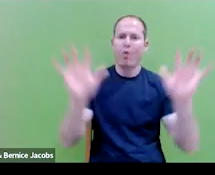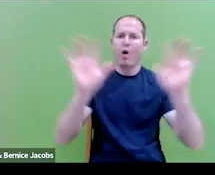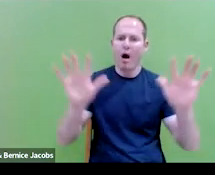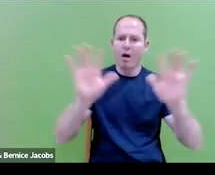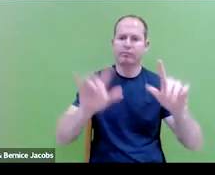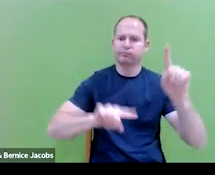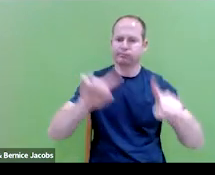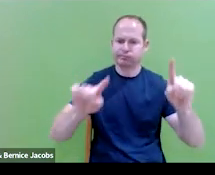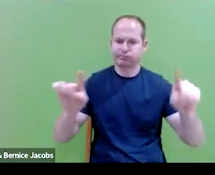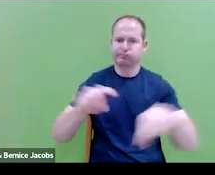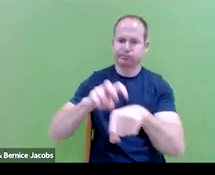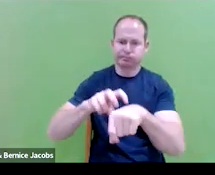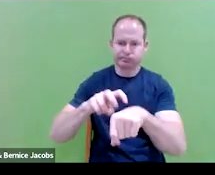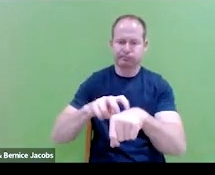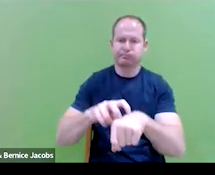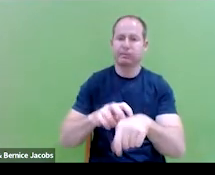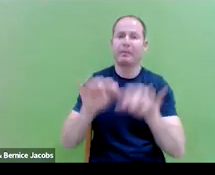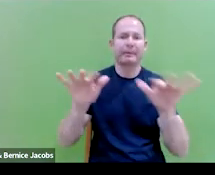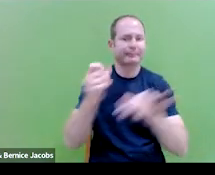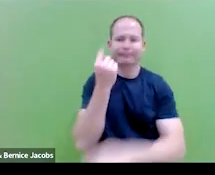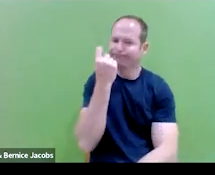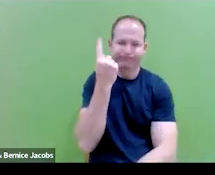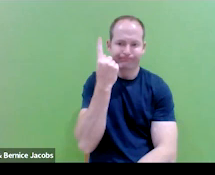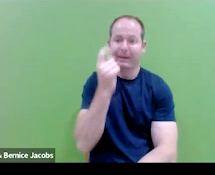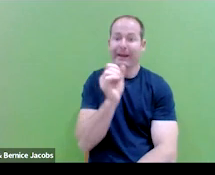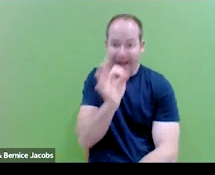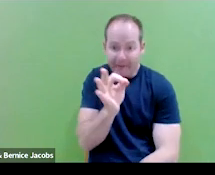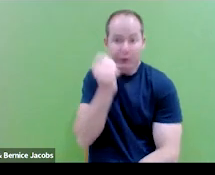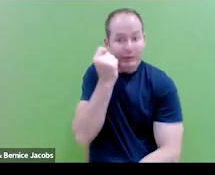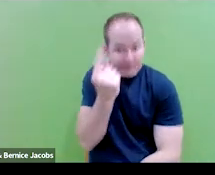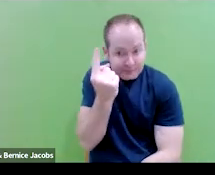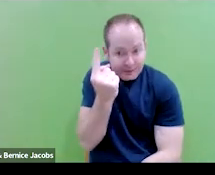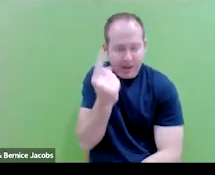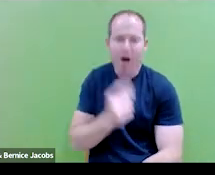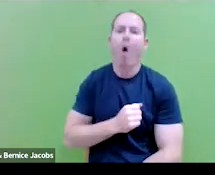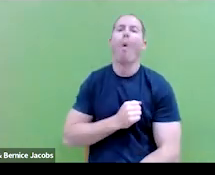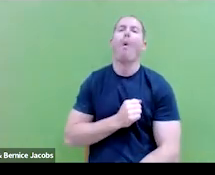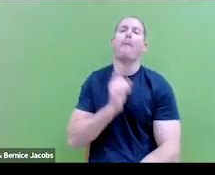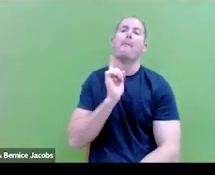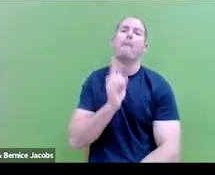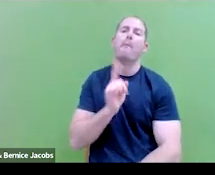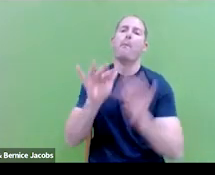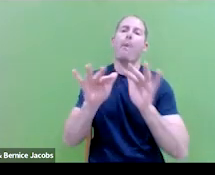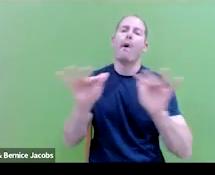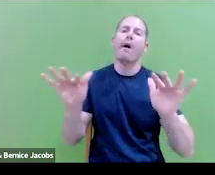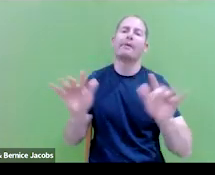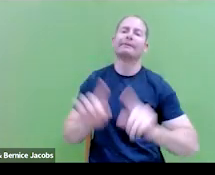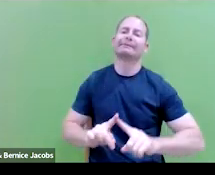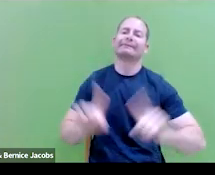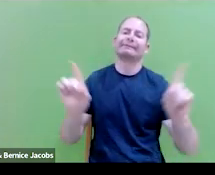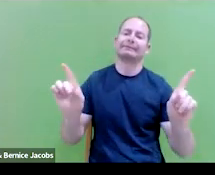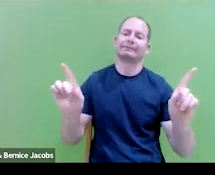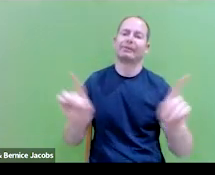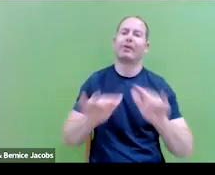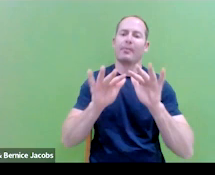important. And as soon as we can start understanding that, and understanding that people are different, then I think people might be